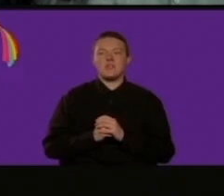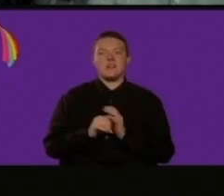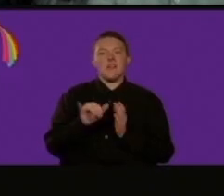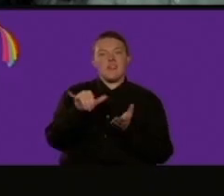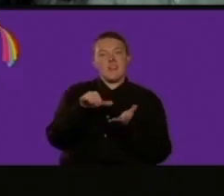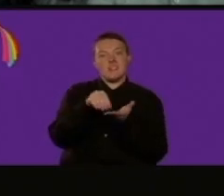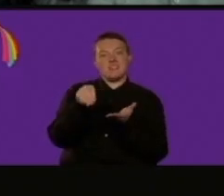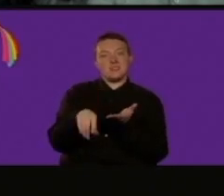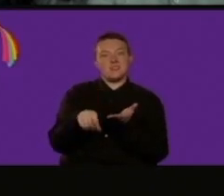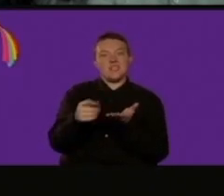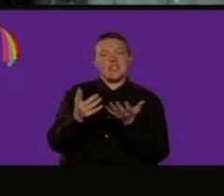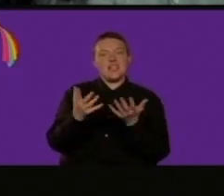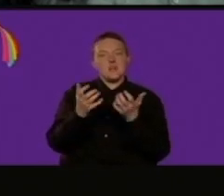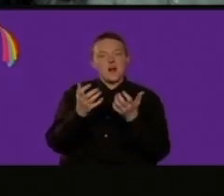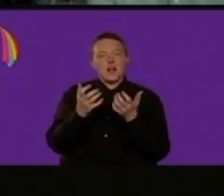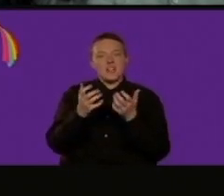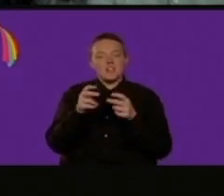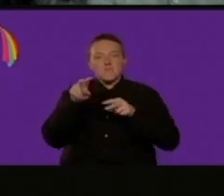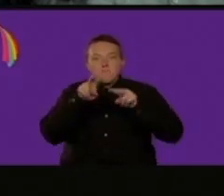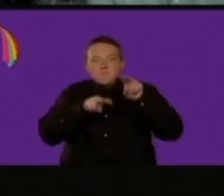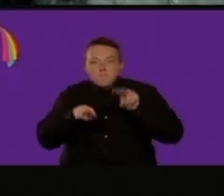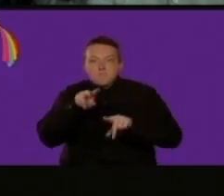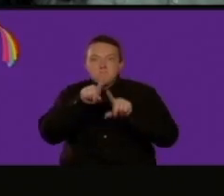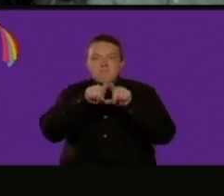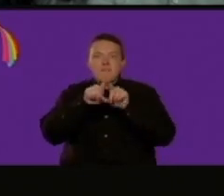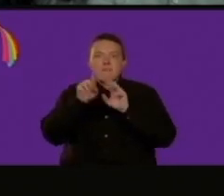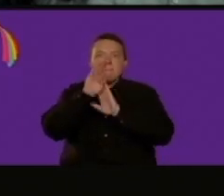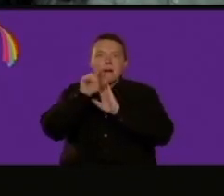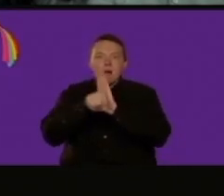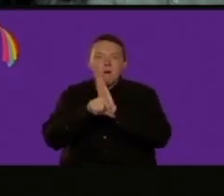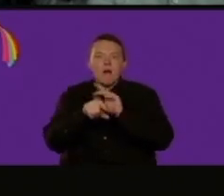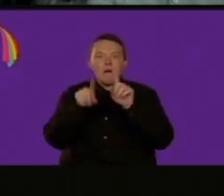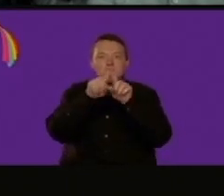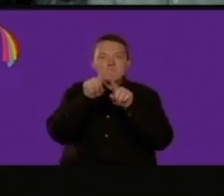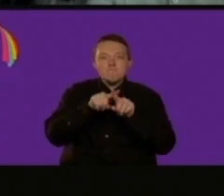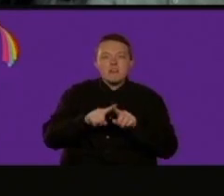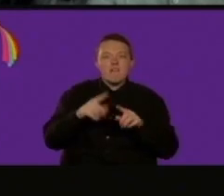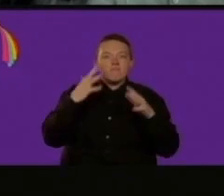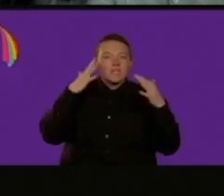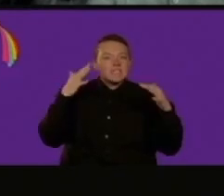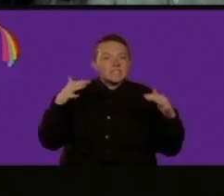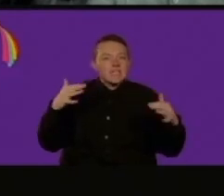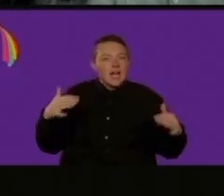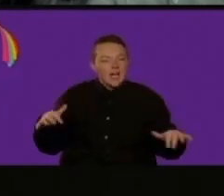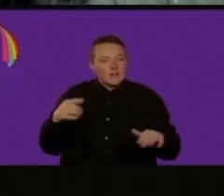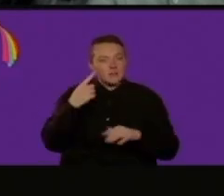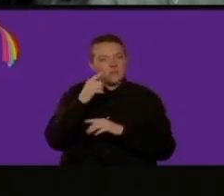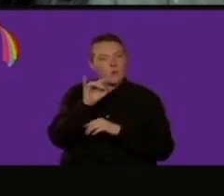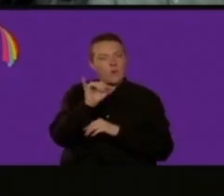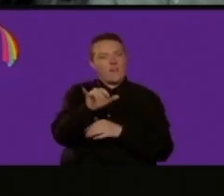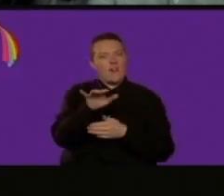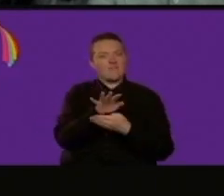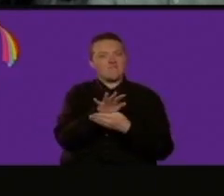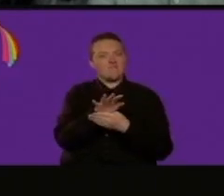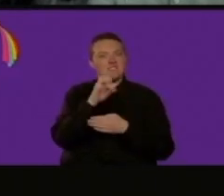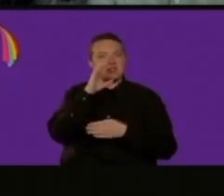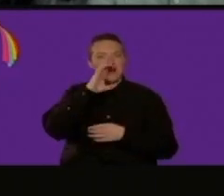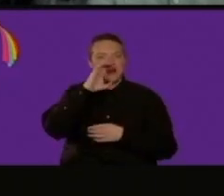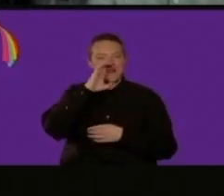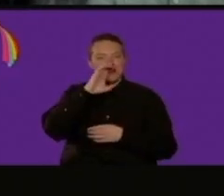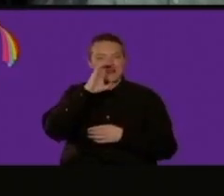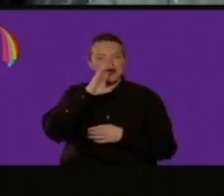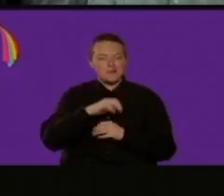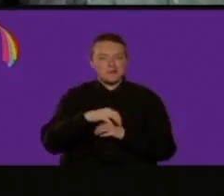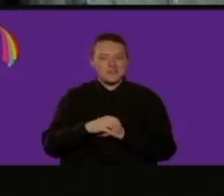reminded him about the research and suggested that we should start talking and writing the words so that then we could spend the rest